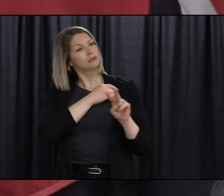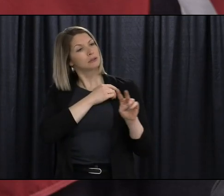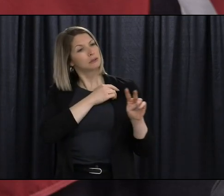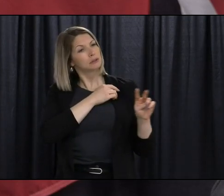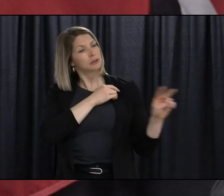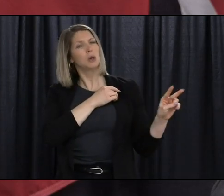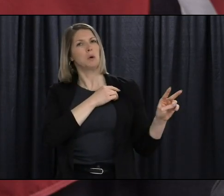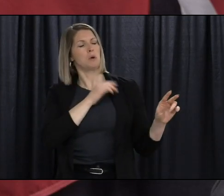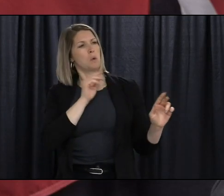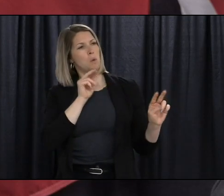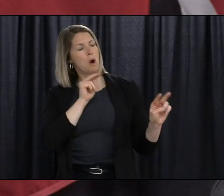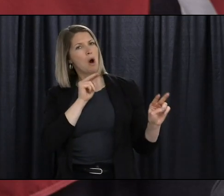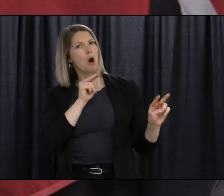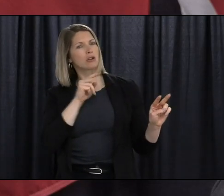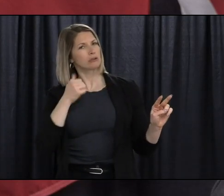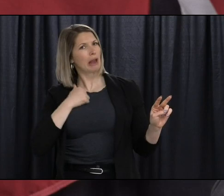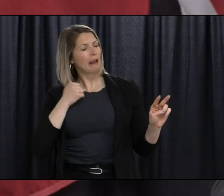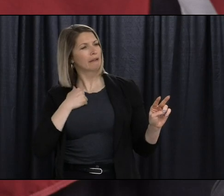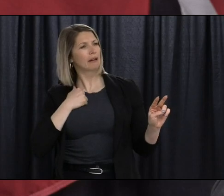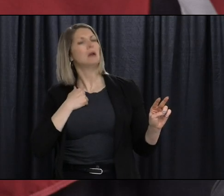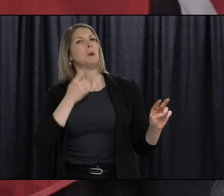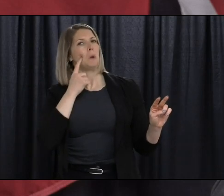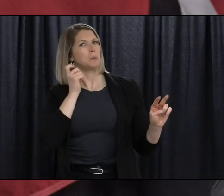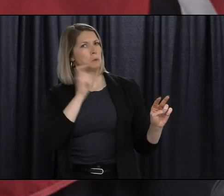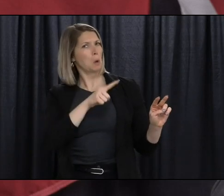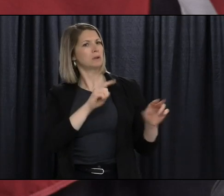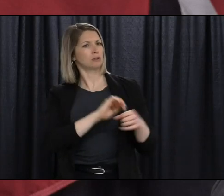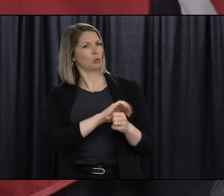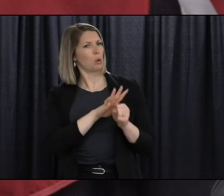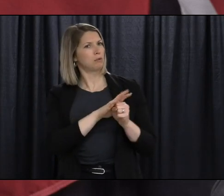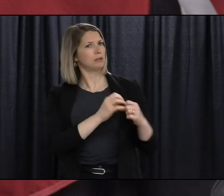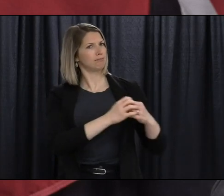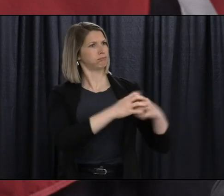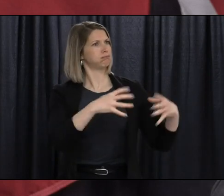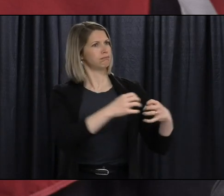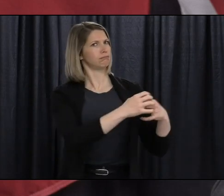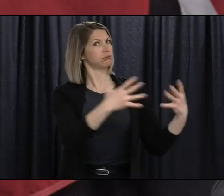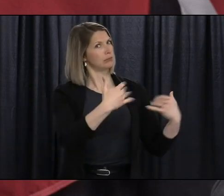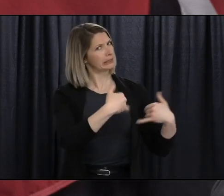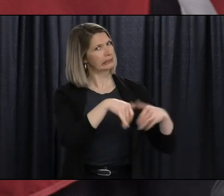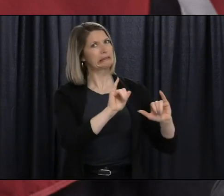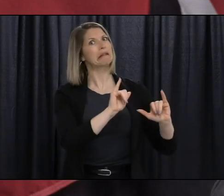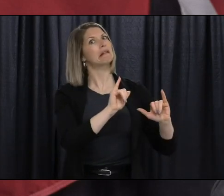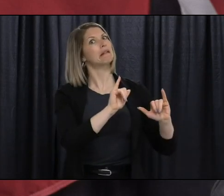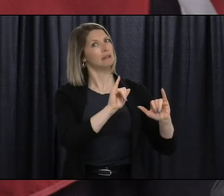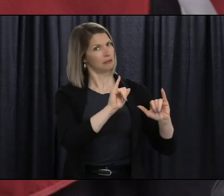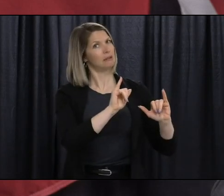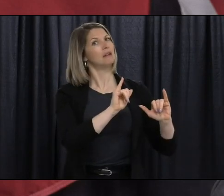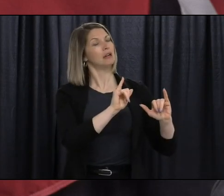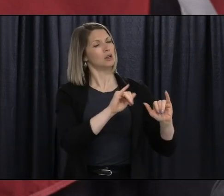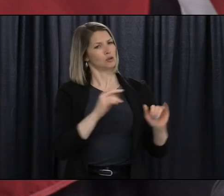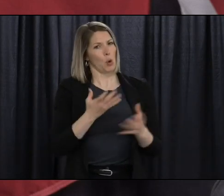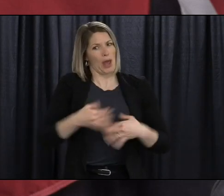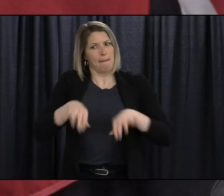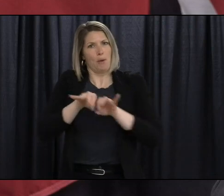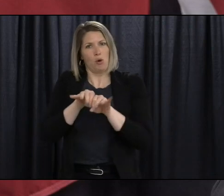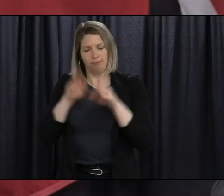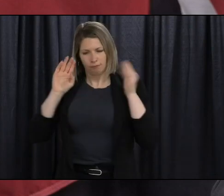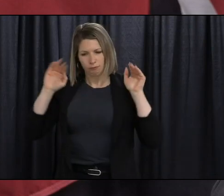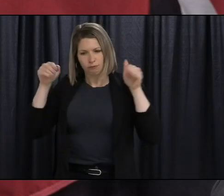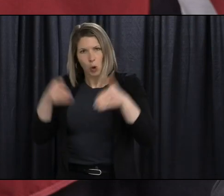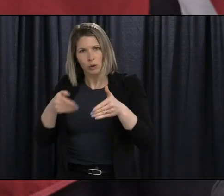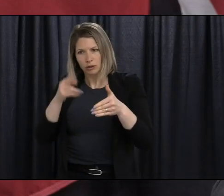spread in many provinces. So it's important we follow the guidelines. Let's stay on track. The spring weather has